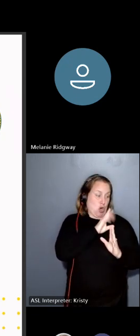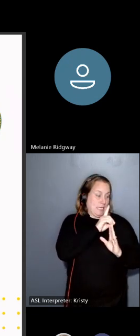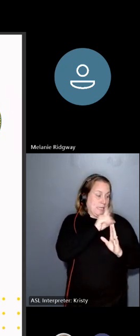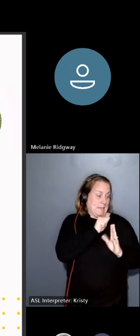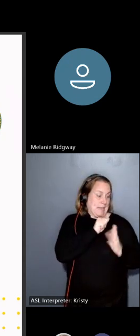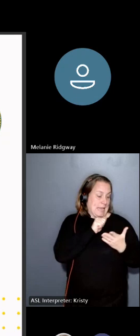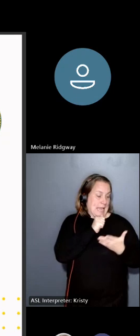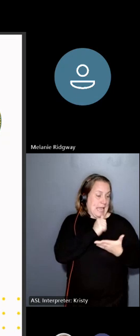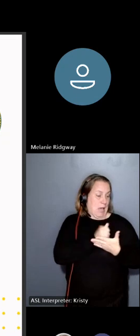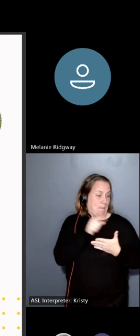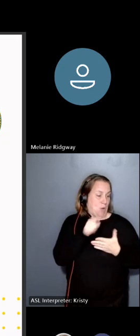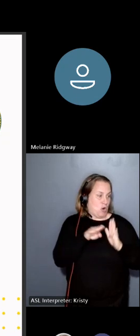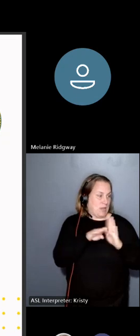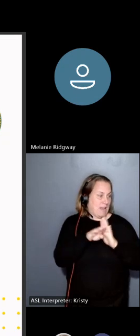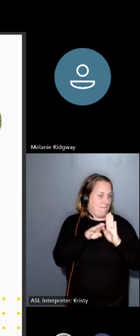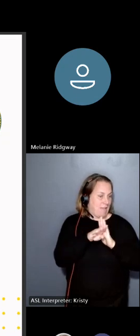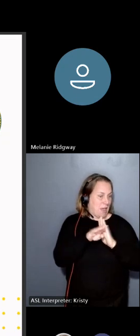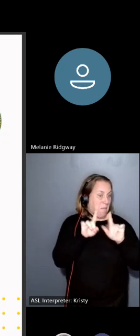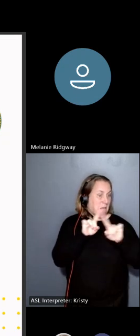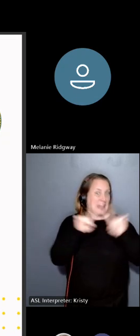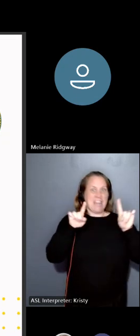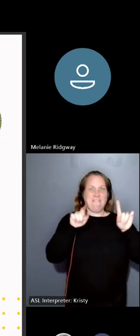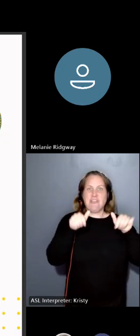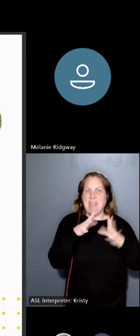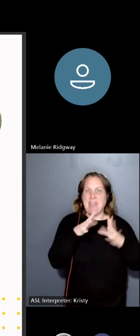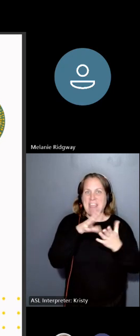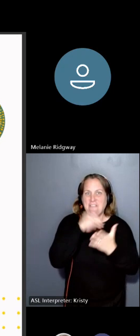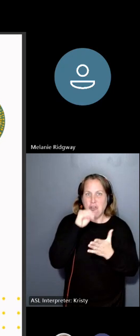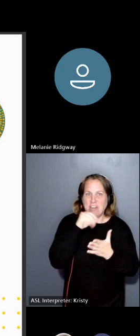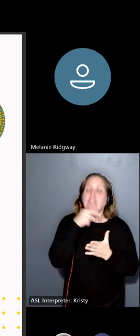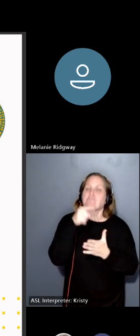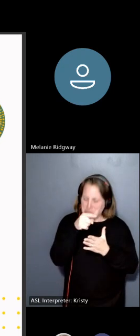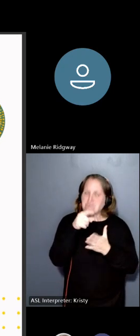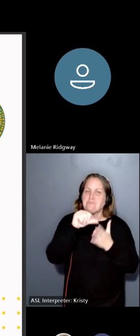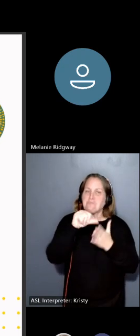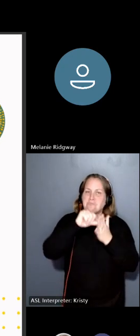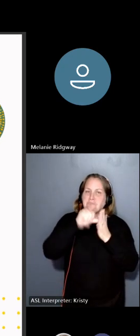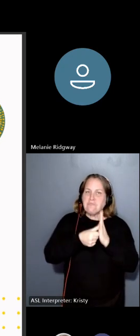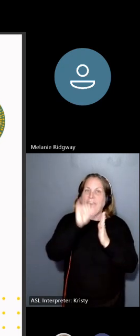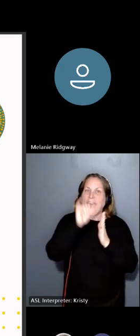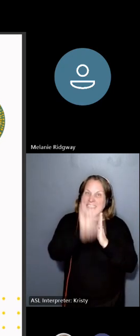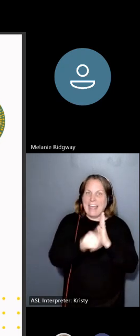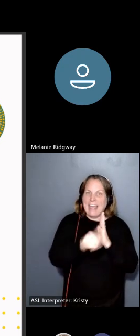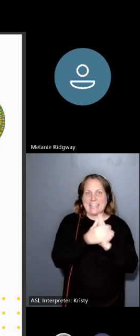We'll talk about this later. Please forward.